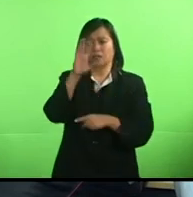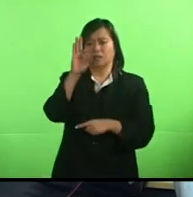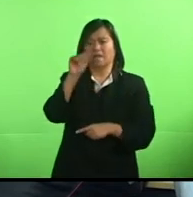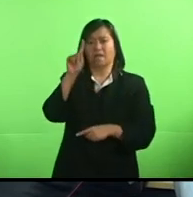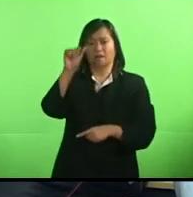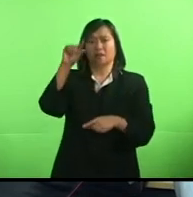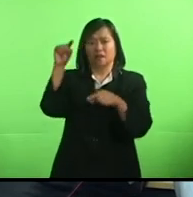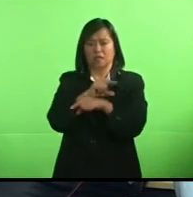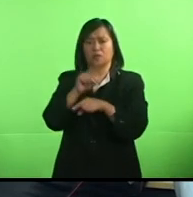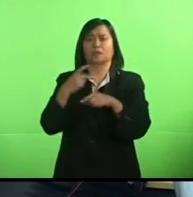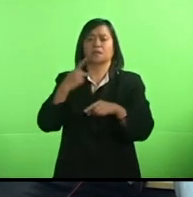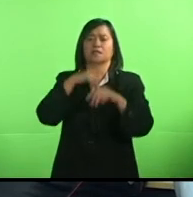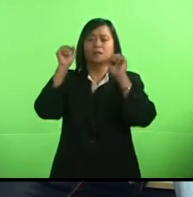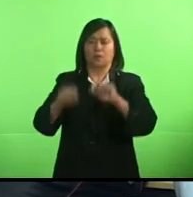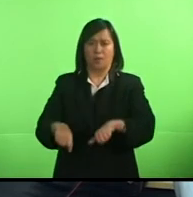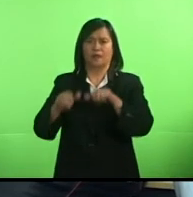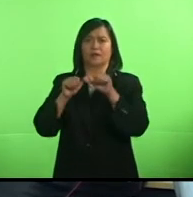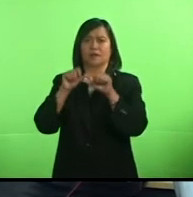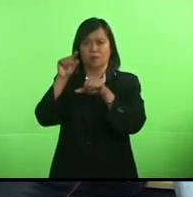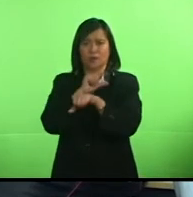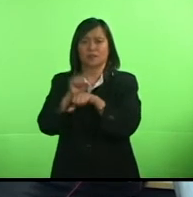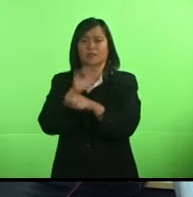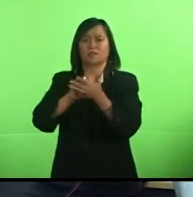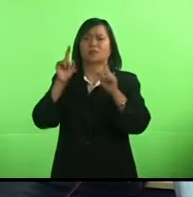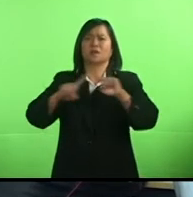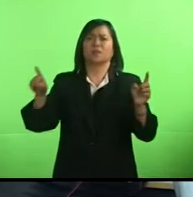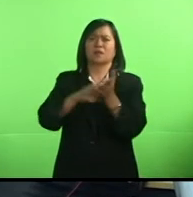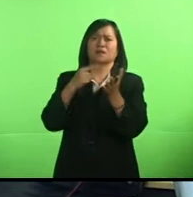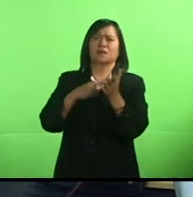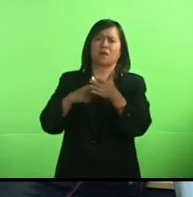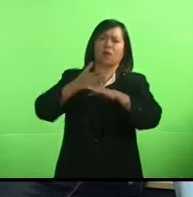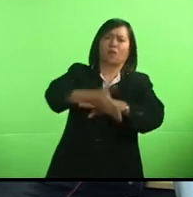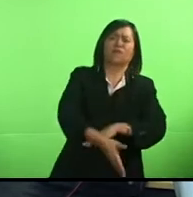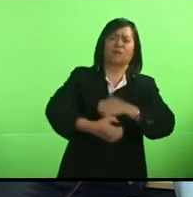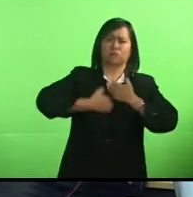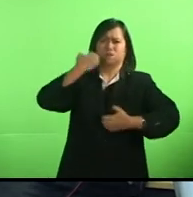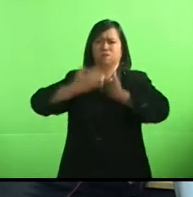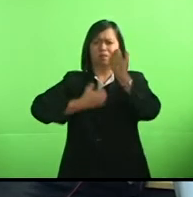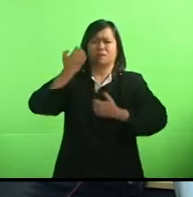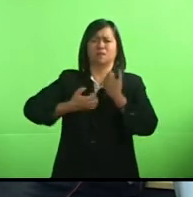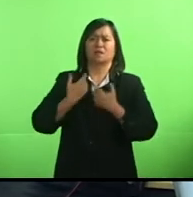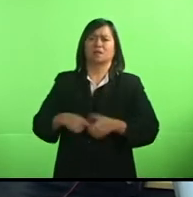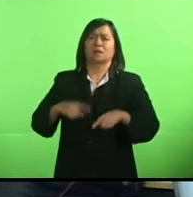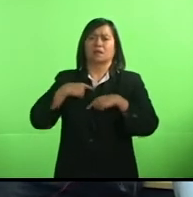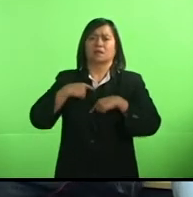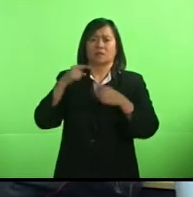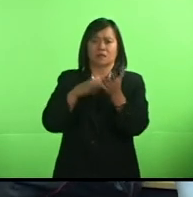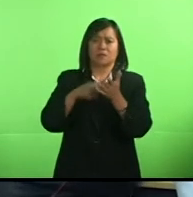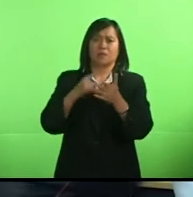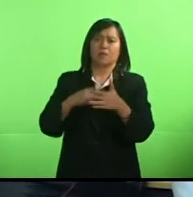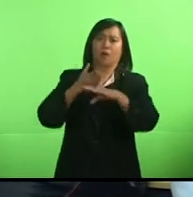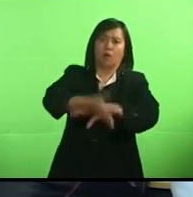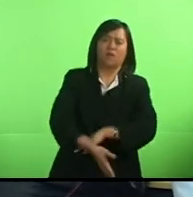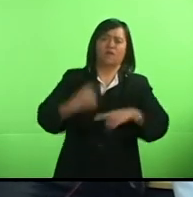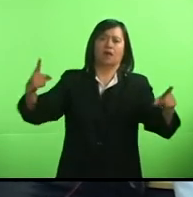sex. But sometimes it becomes too emotional, too controversial, and we wonder where those facts are.